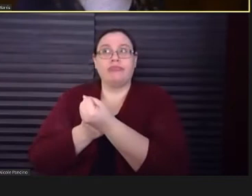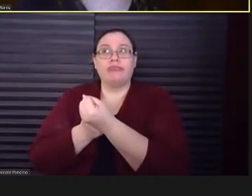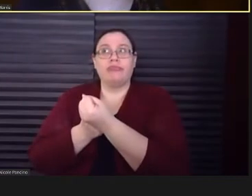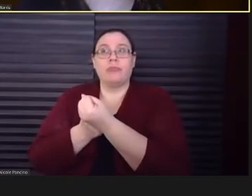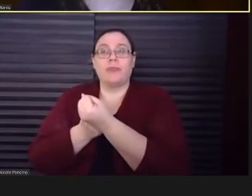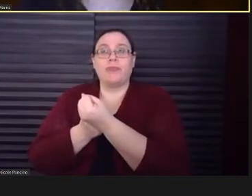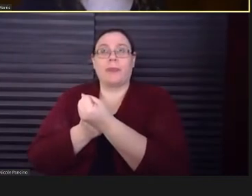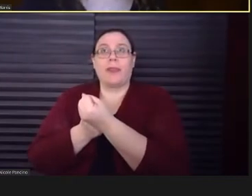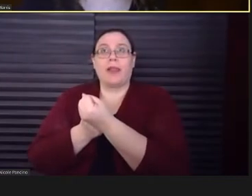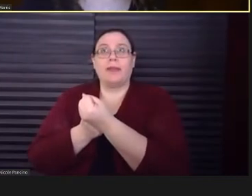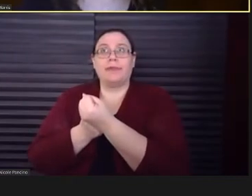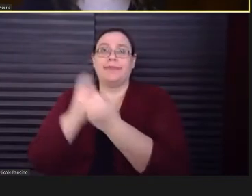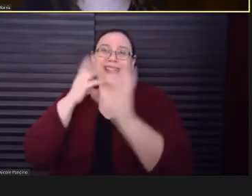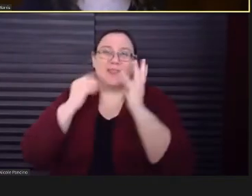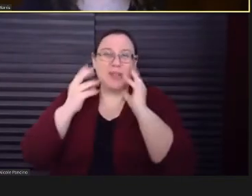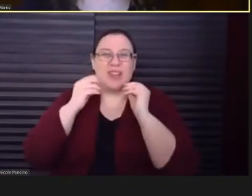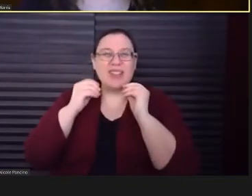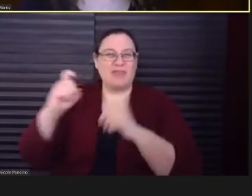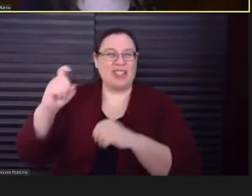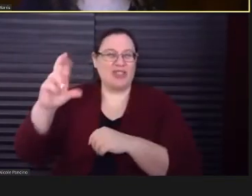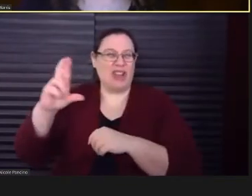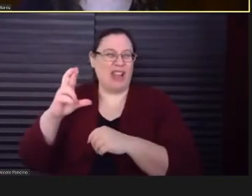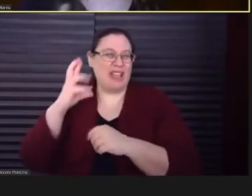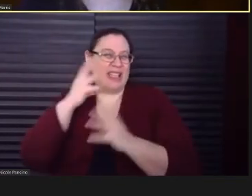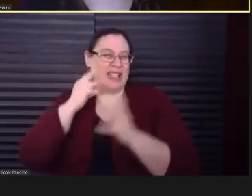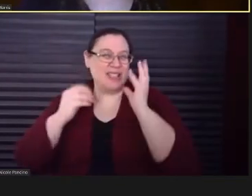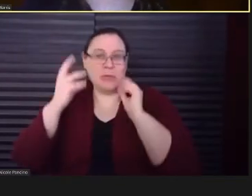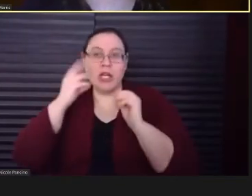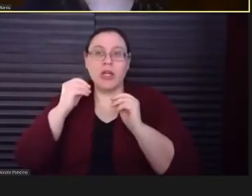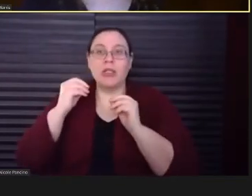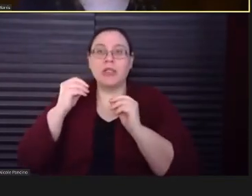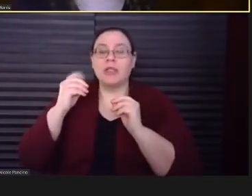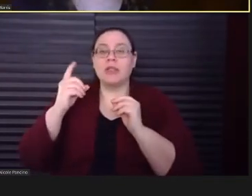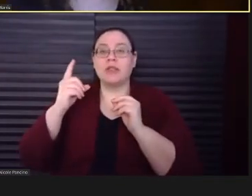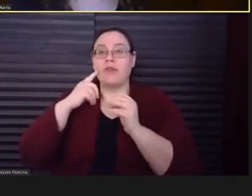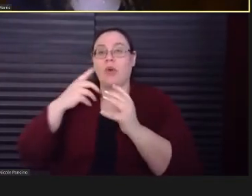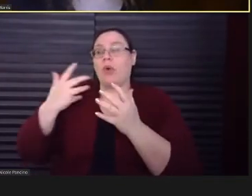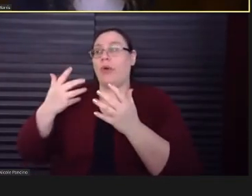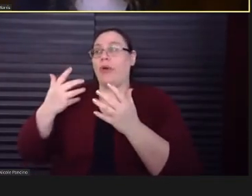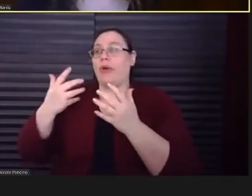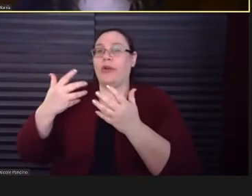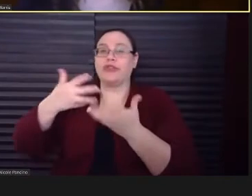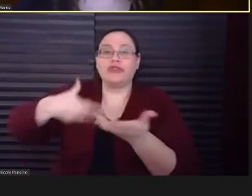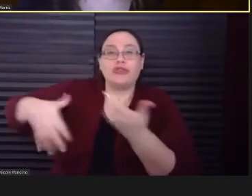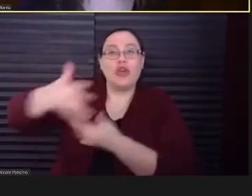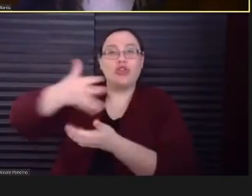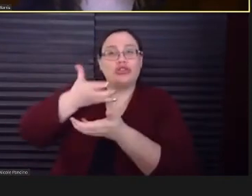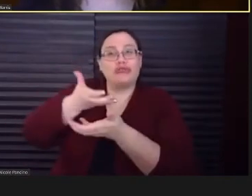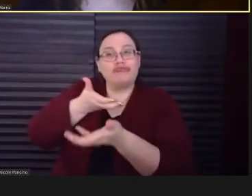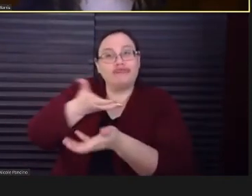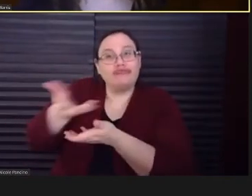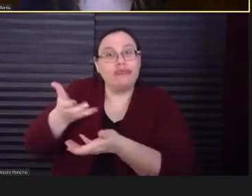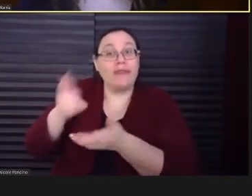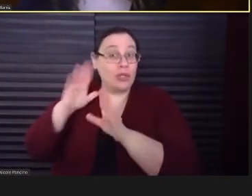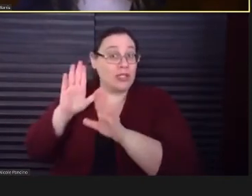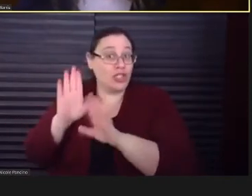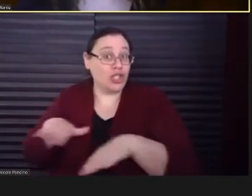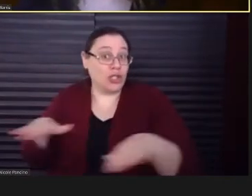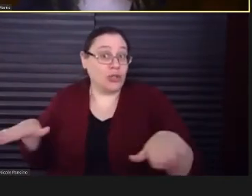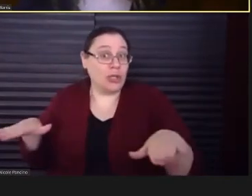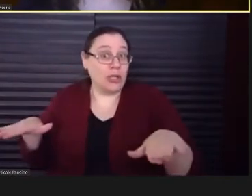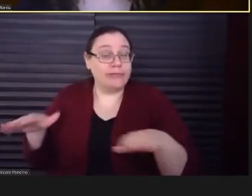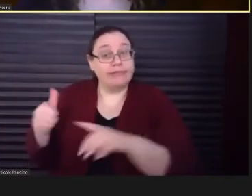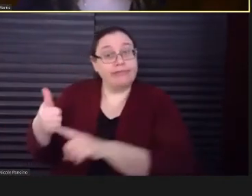experiences, mixed reality experiences for social interaction for children who